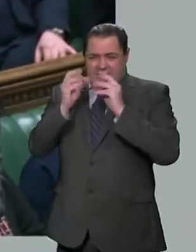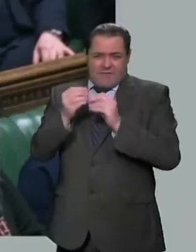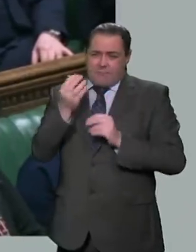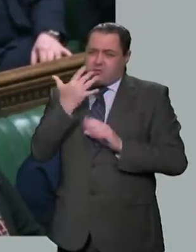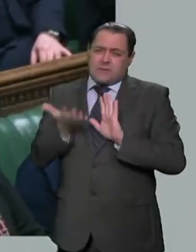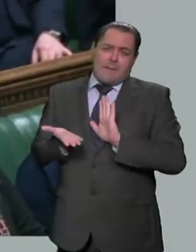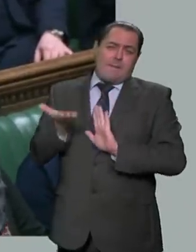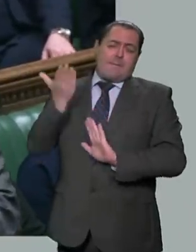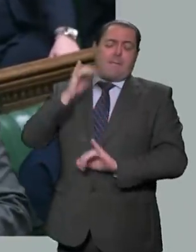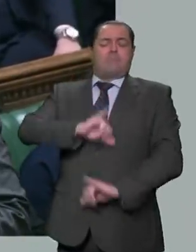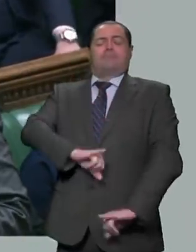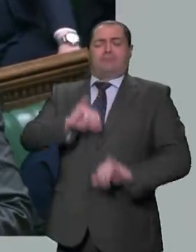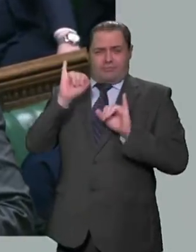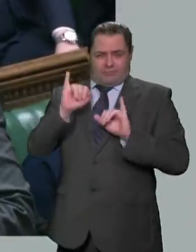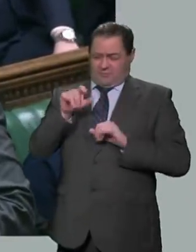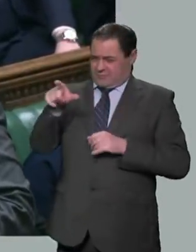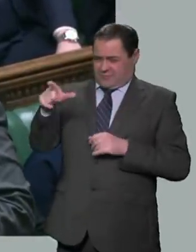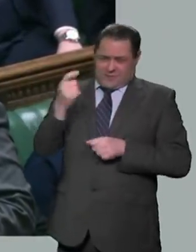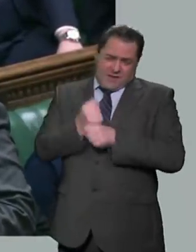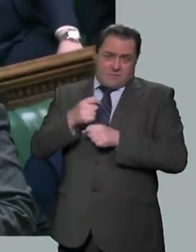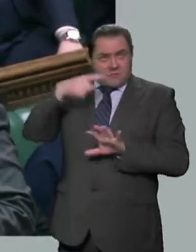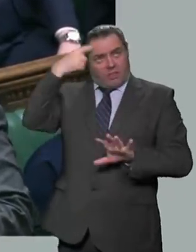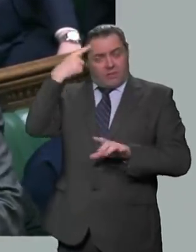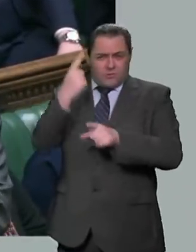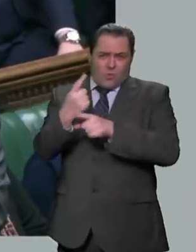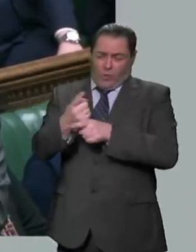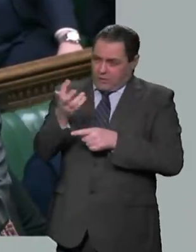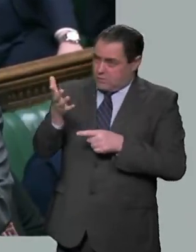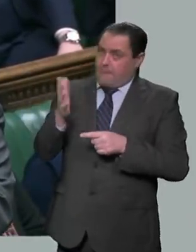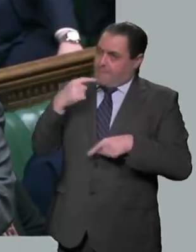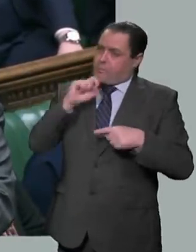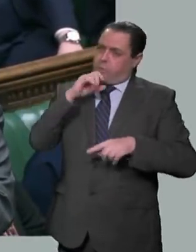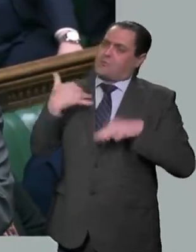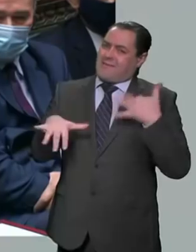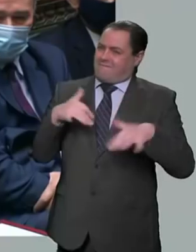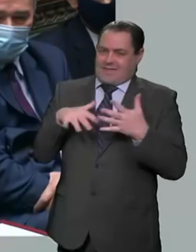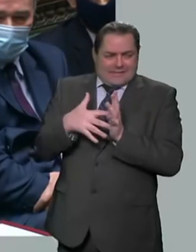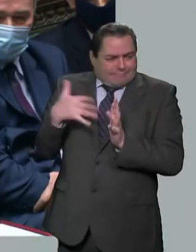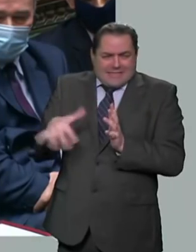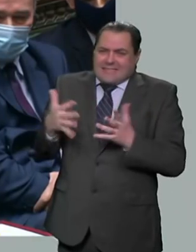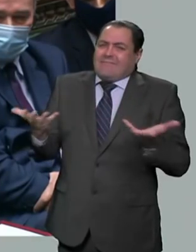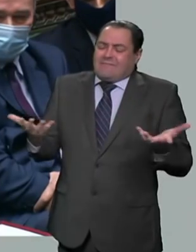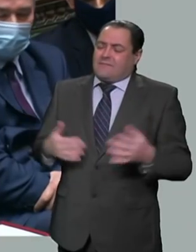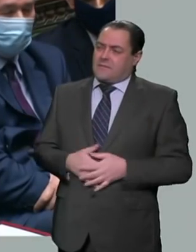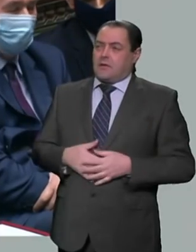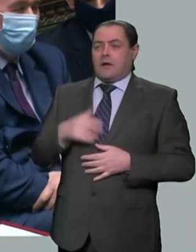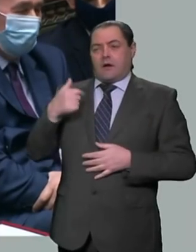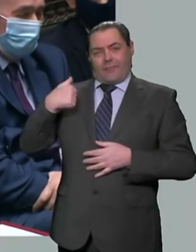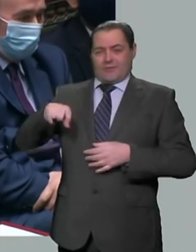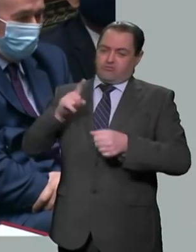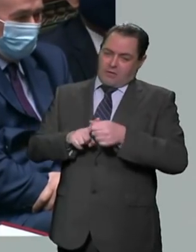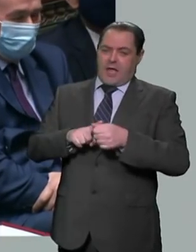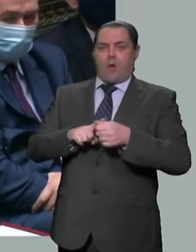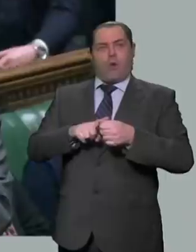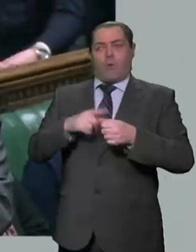because it's the same nonsense from this failing Prime Minister. We've had the year of Tory sleaze, but now